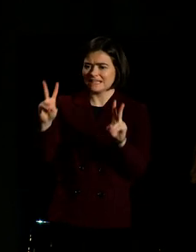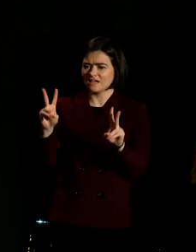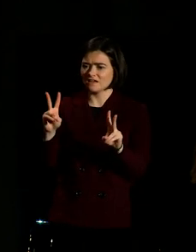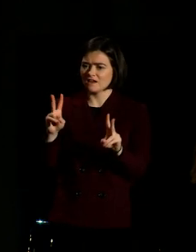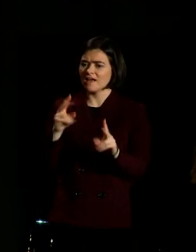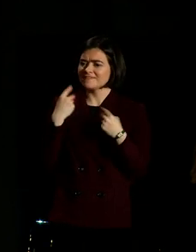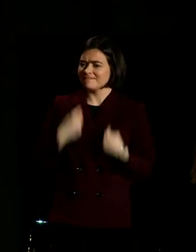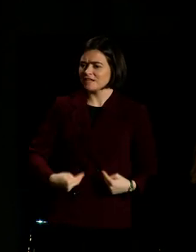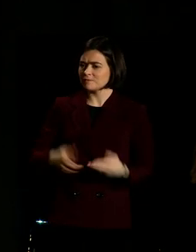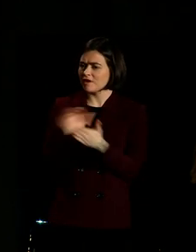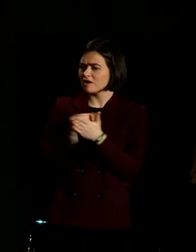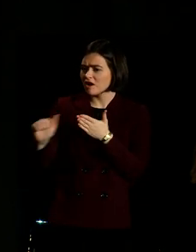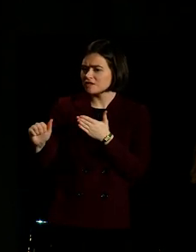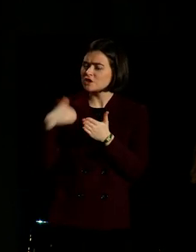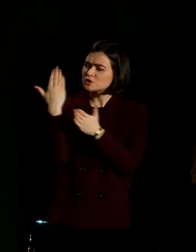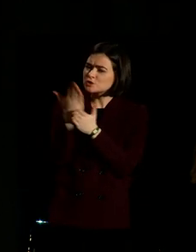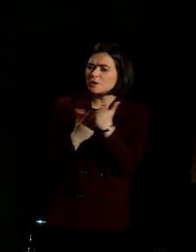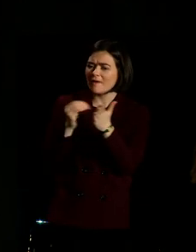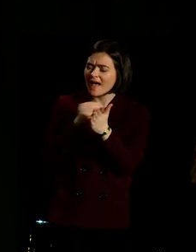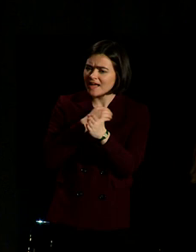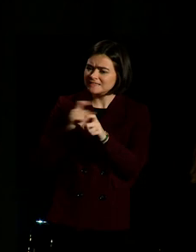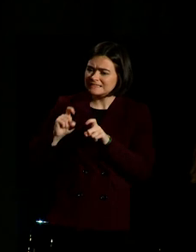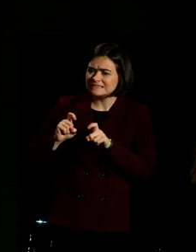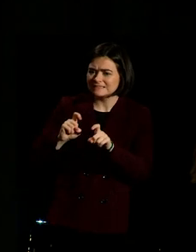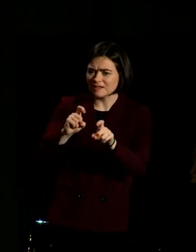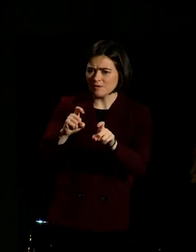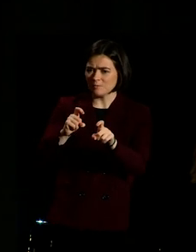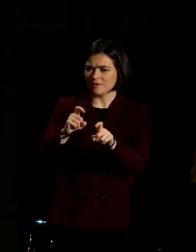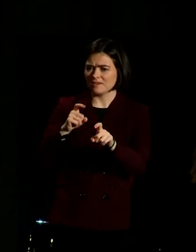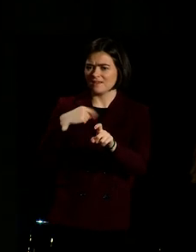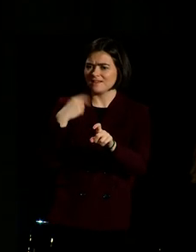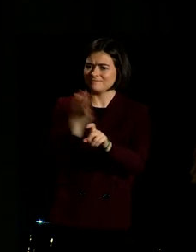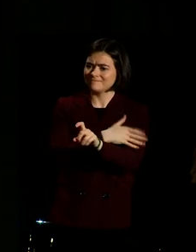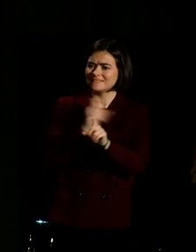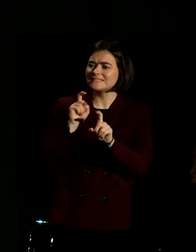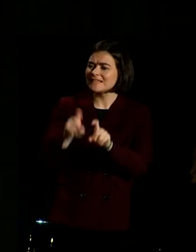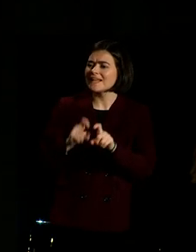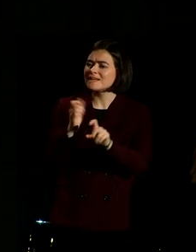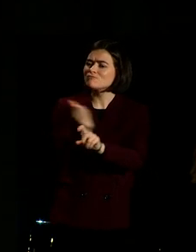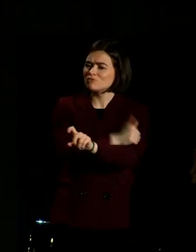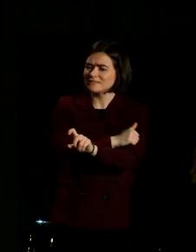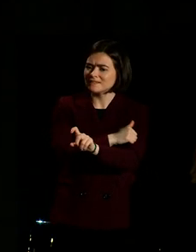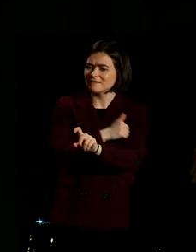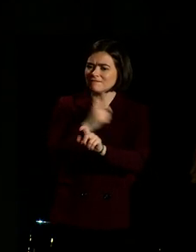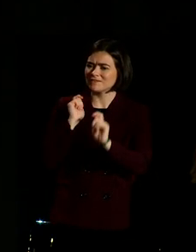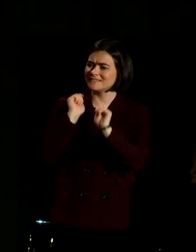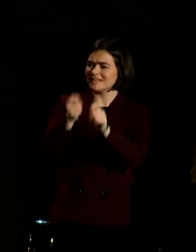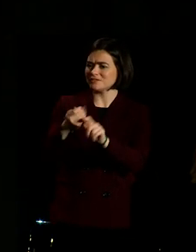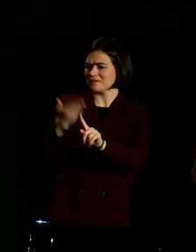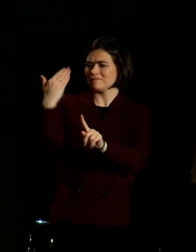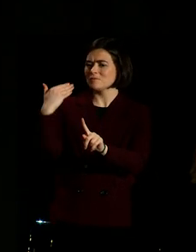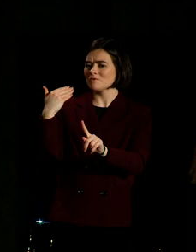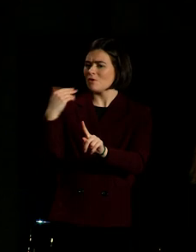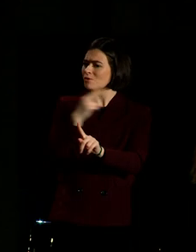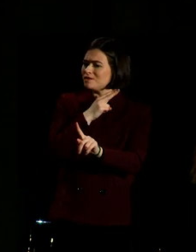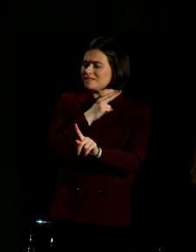Holocaust. Some even had to serve out the terms of their original prison sentences, which did not take into